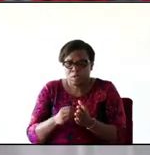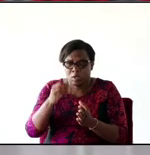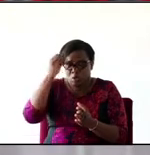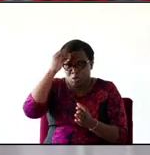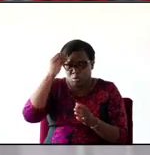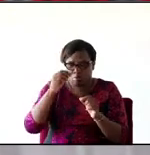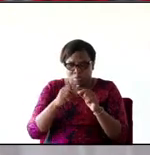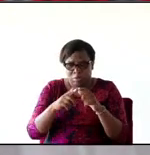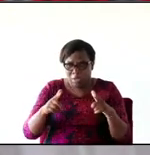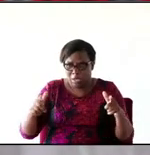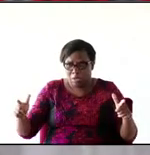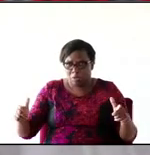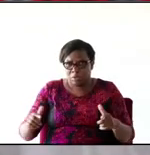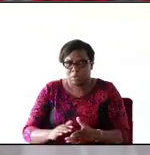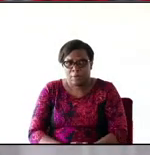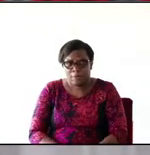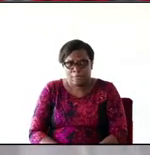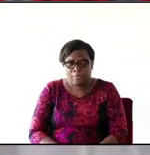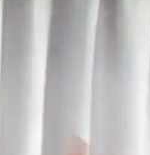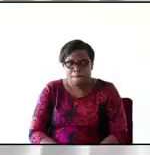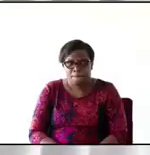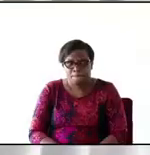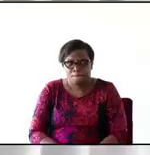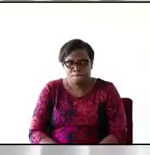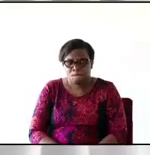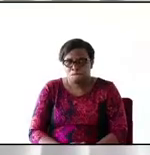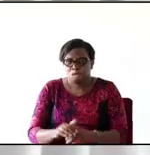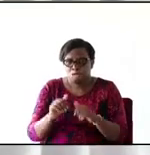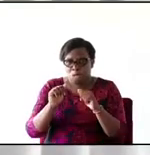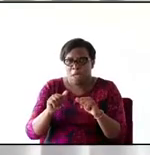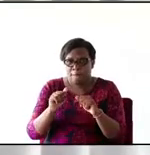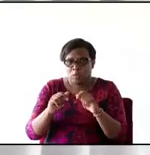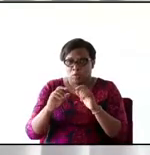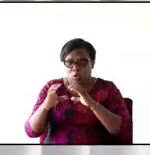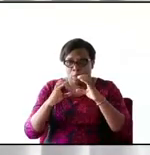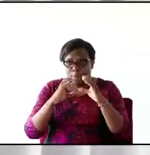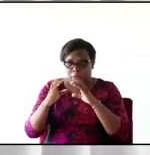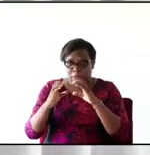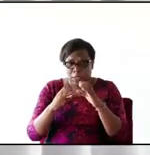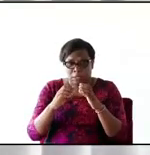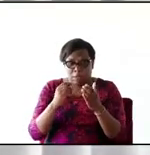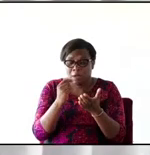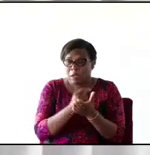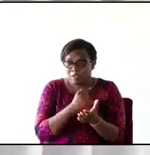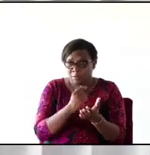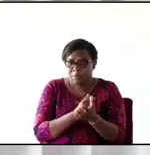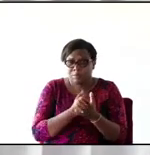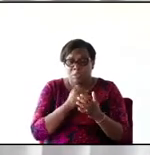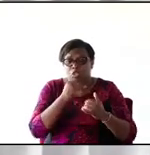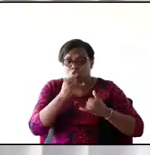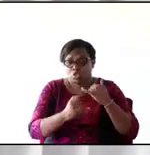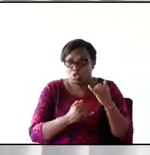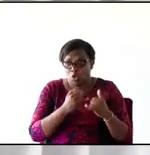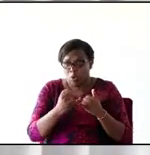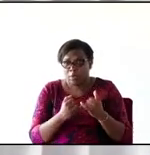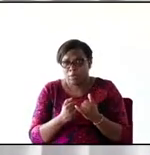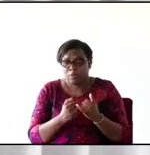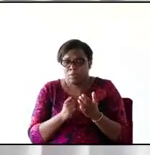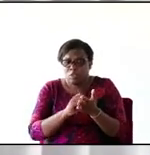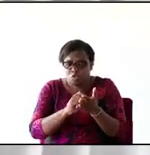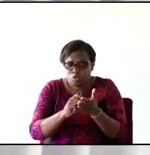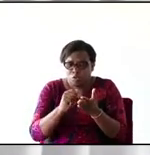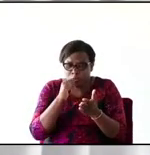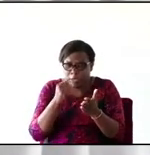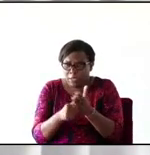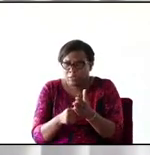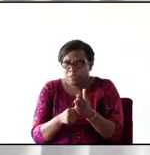language, able to communicate the gospel. And what a joy it has been when she writes back to